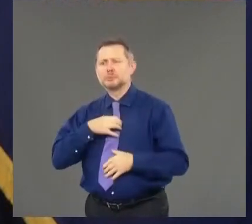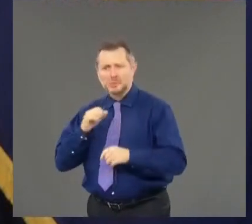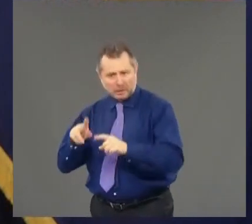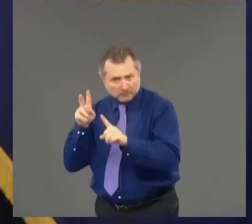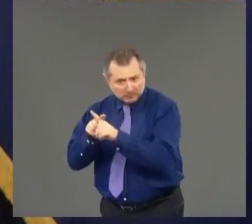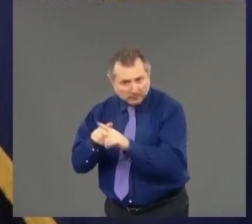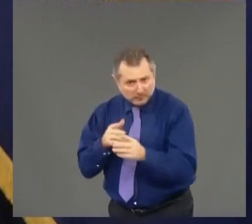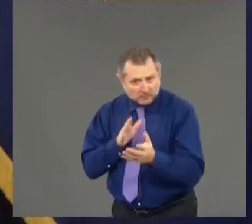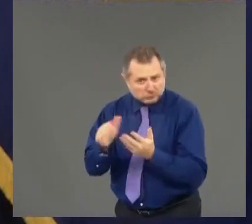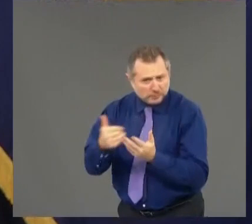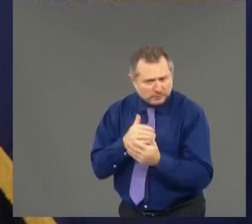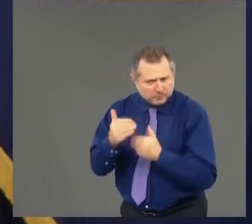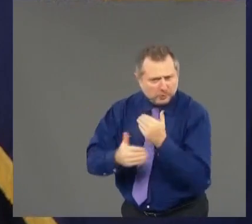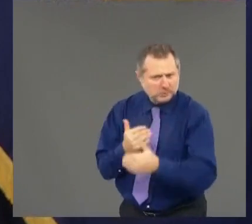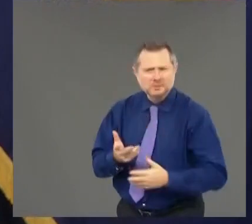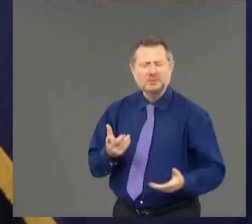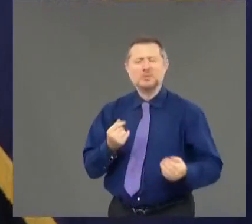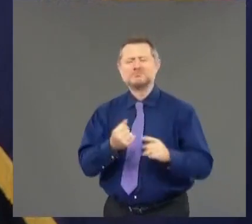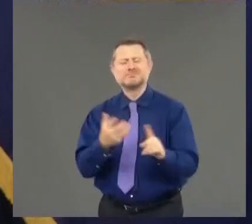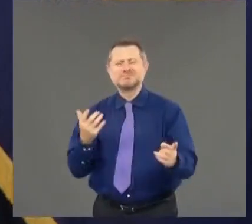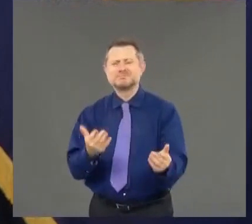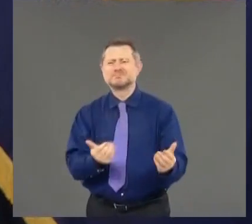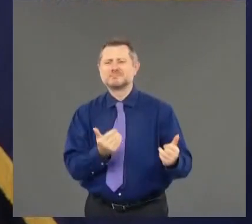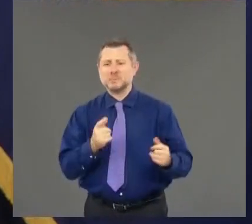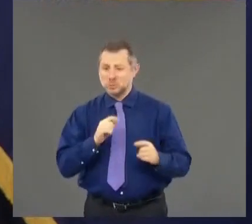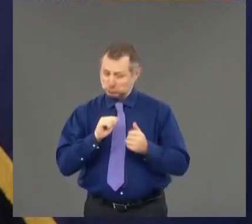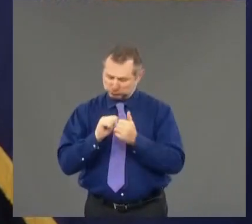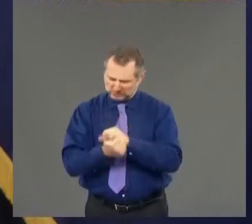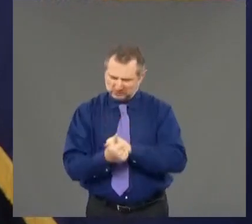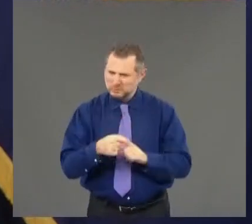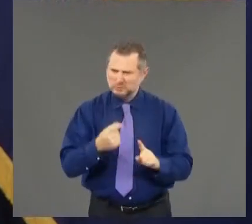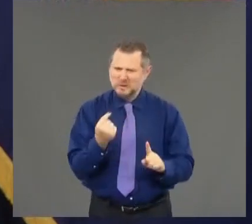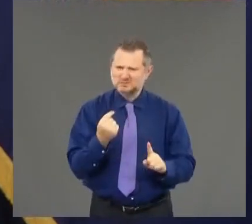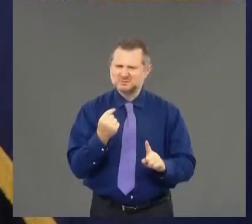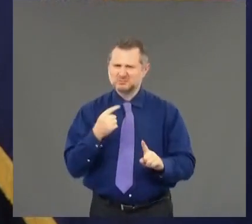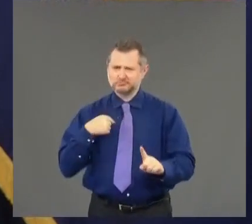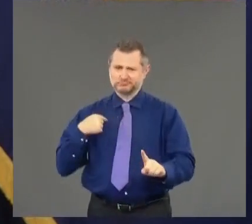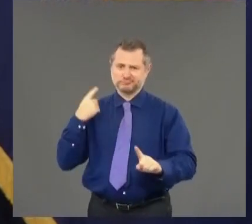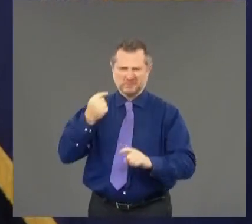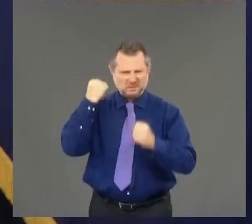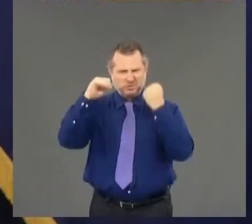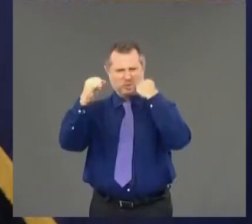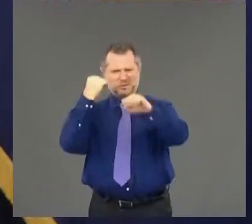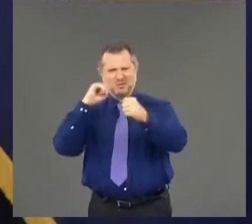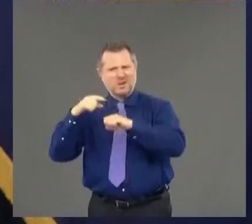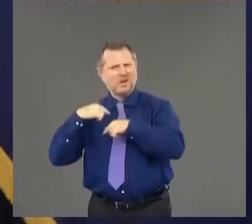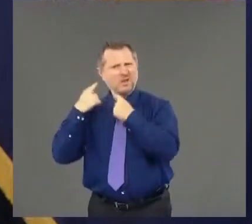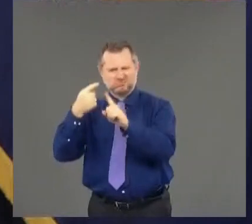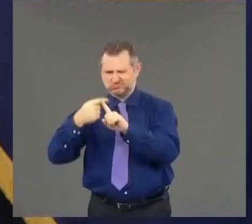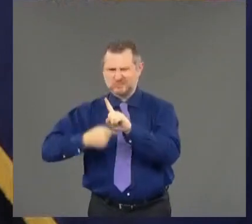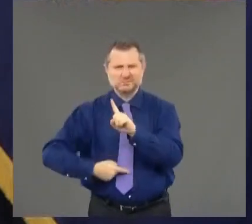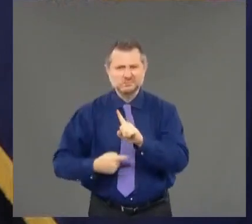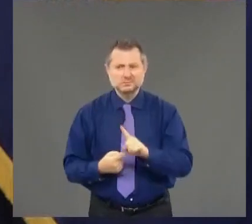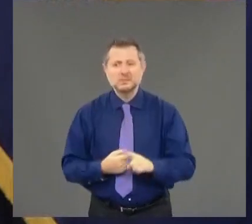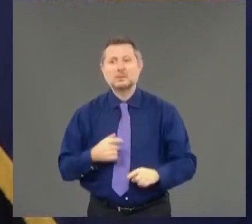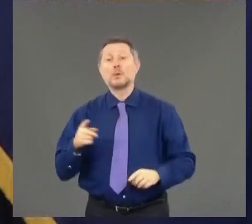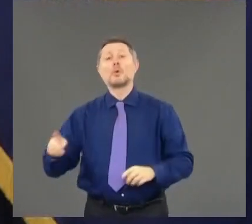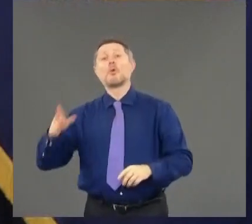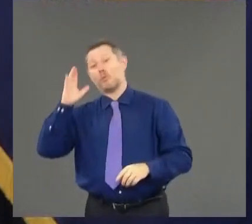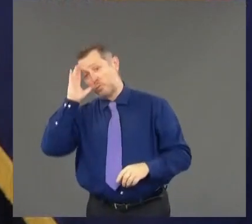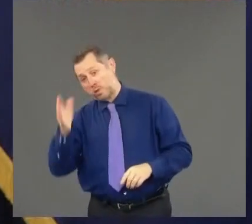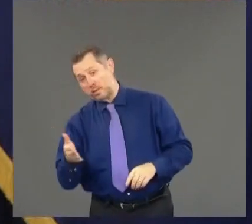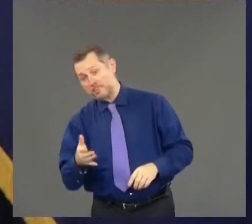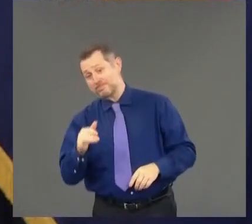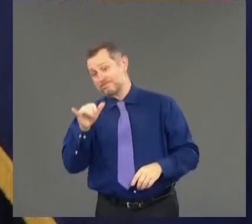change anything that we've been protesting about for a month? Would it have saved George Floyd's